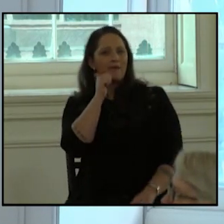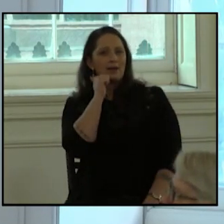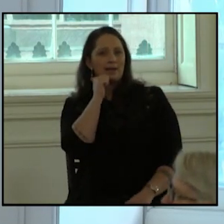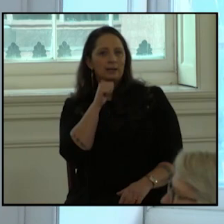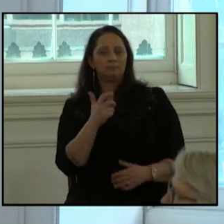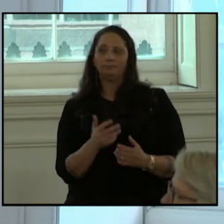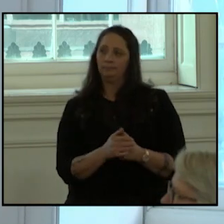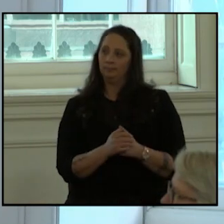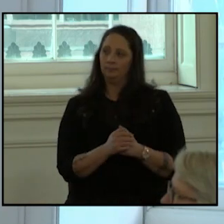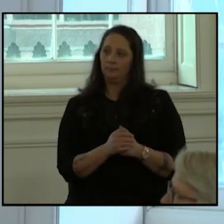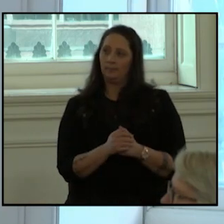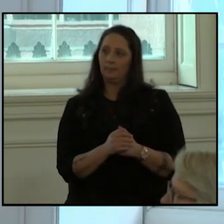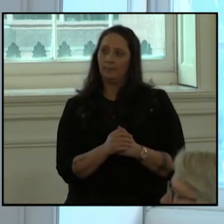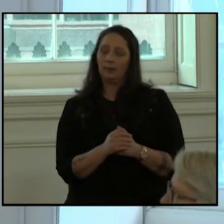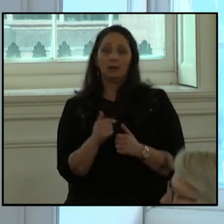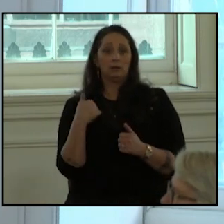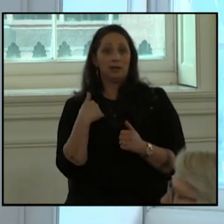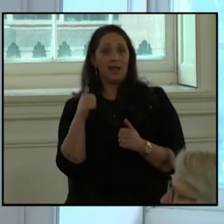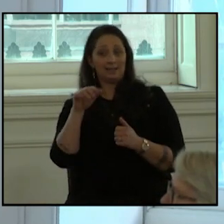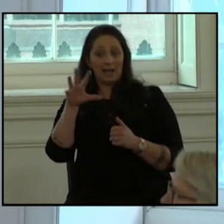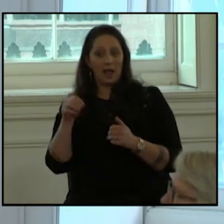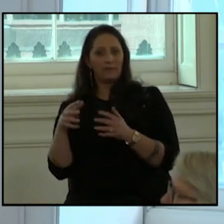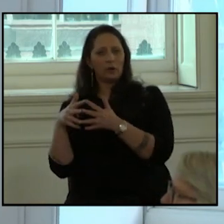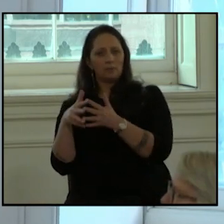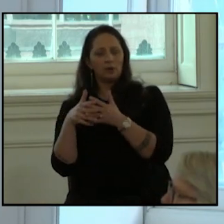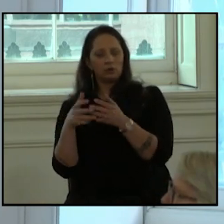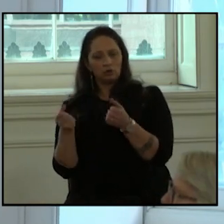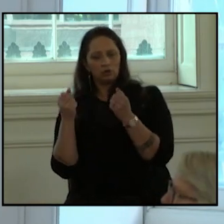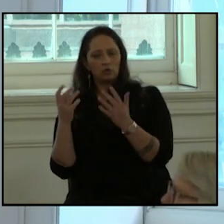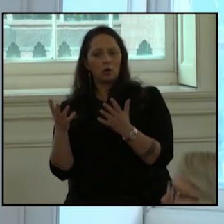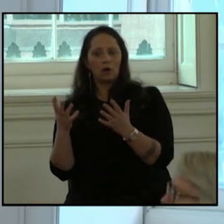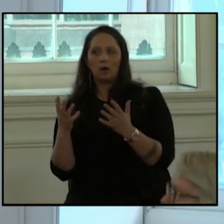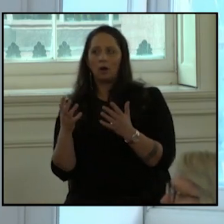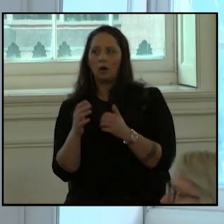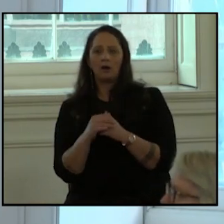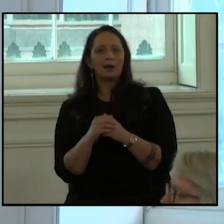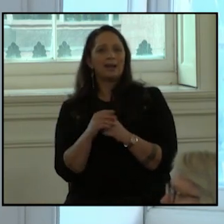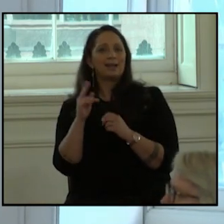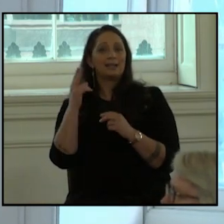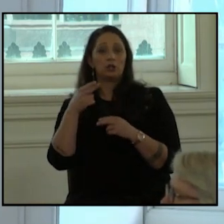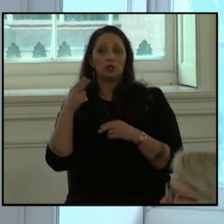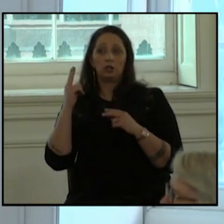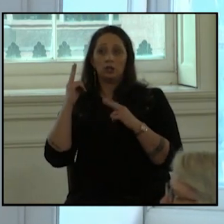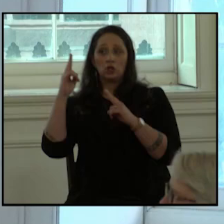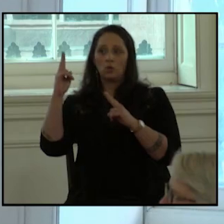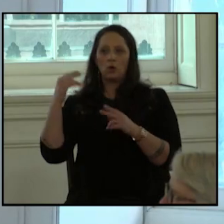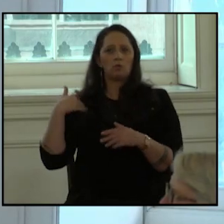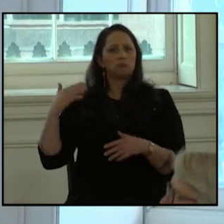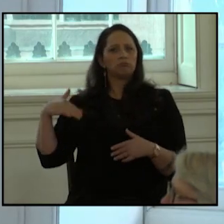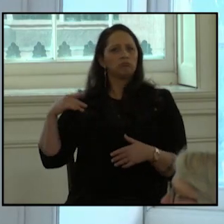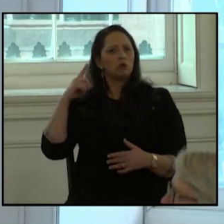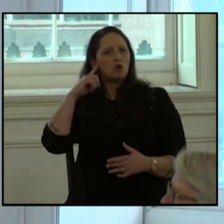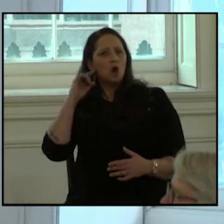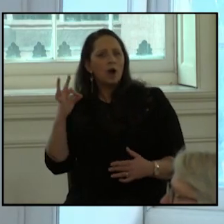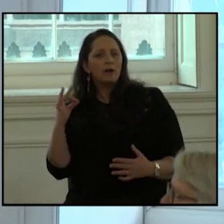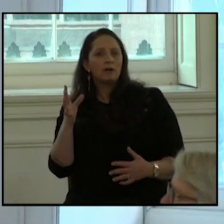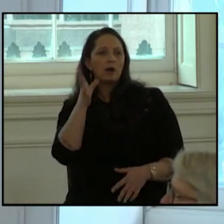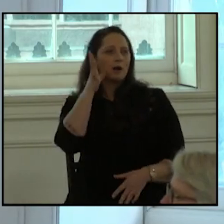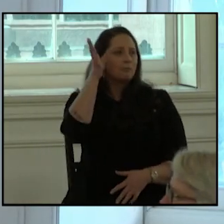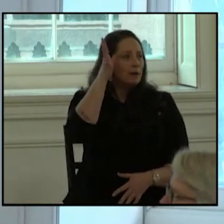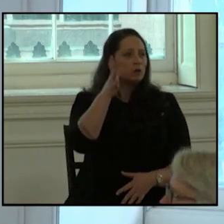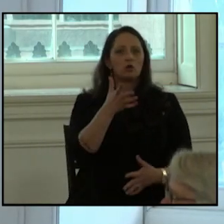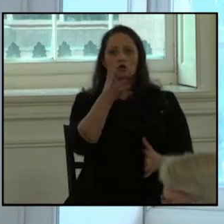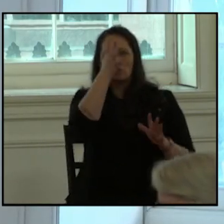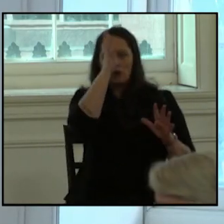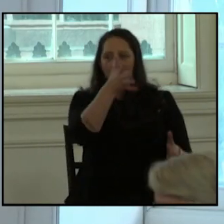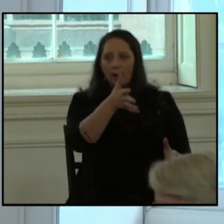basis. As African Americans, there are so many unsung heroes in our lives. Our parents, our